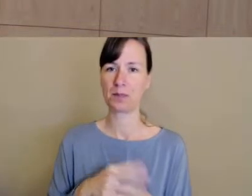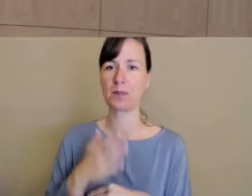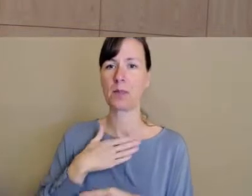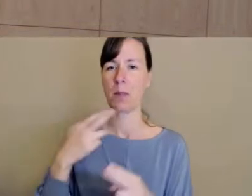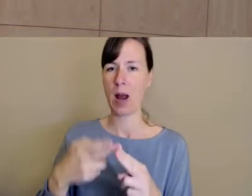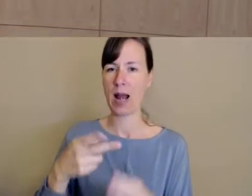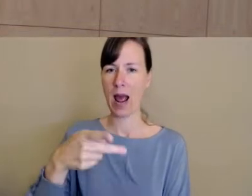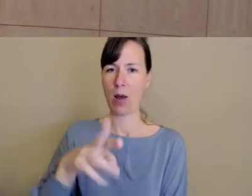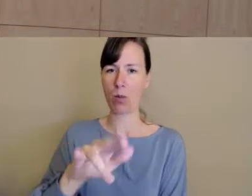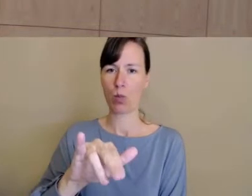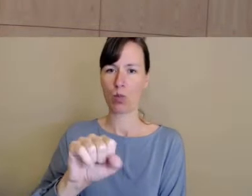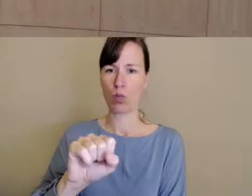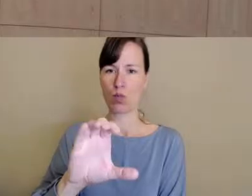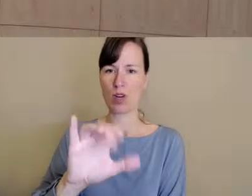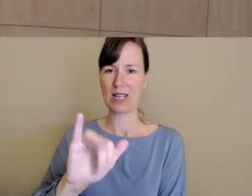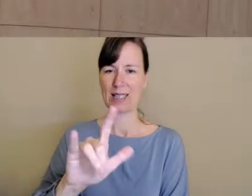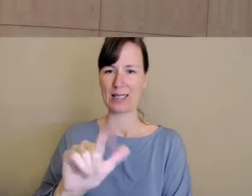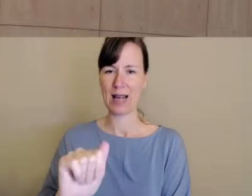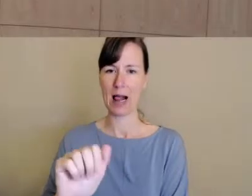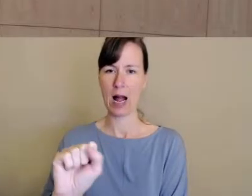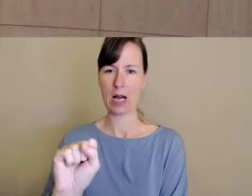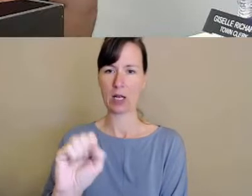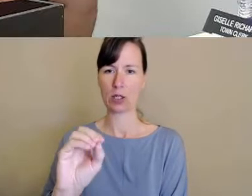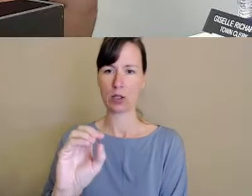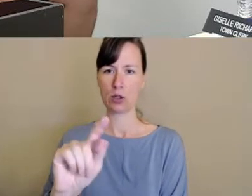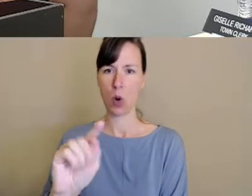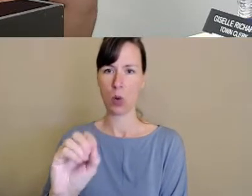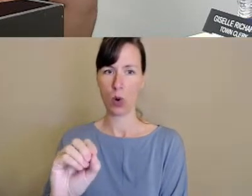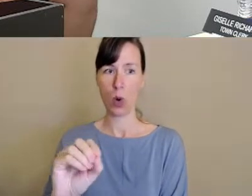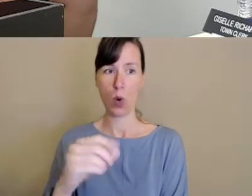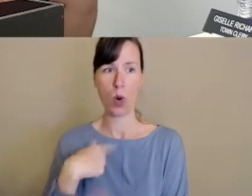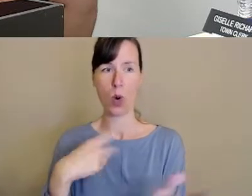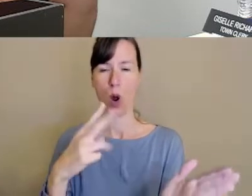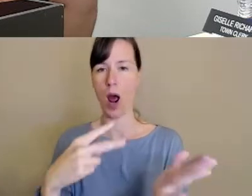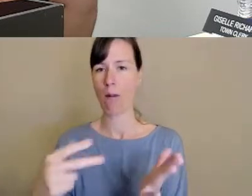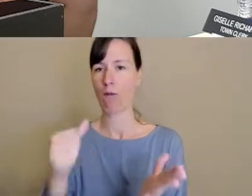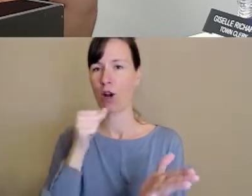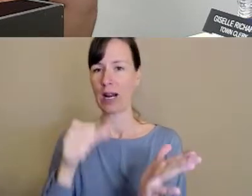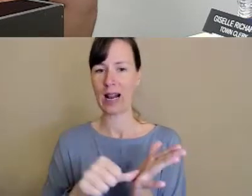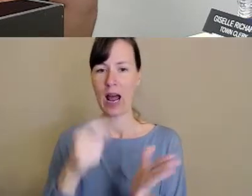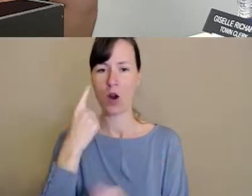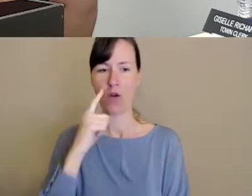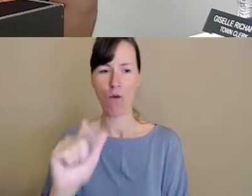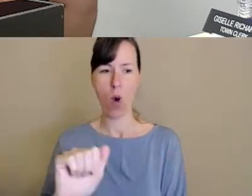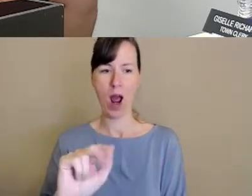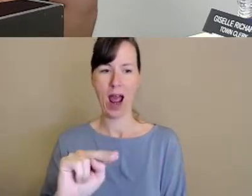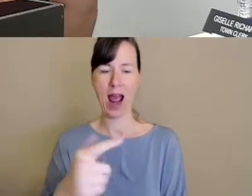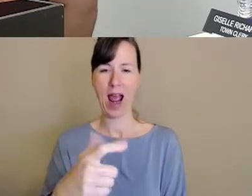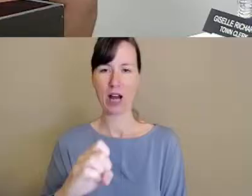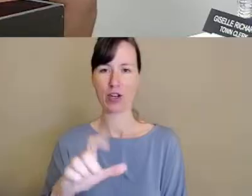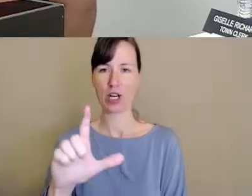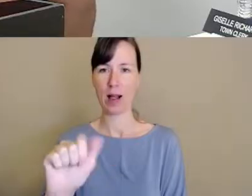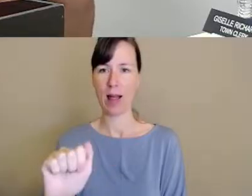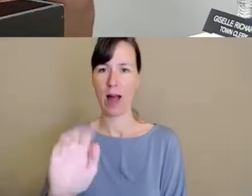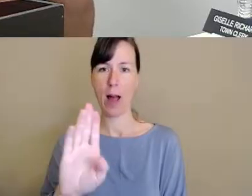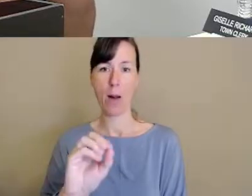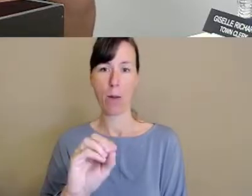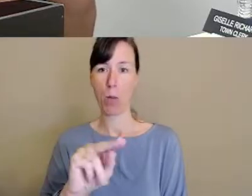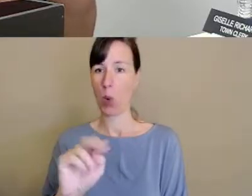and I'm actually reading a letter for Angela Boone, who is unable to attend,